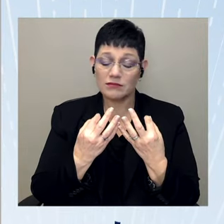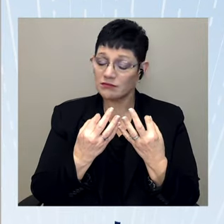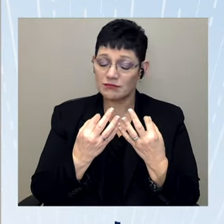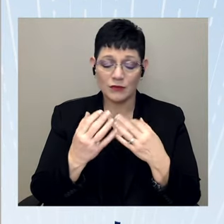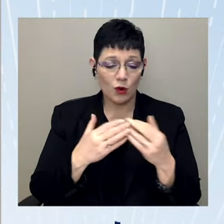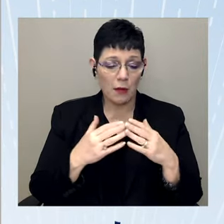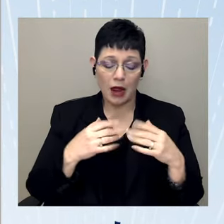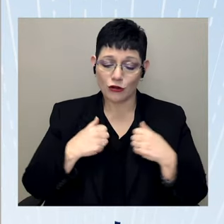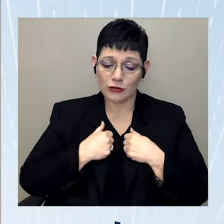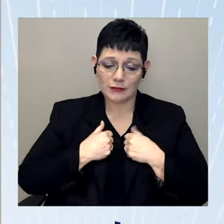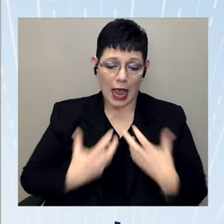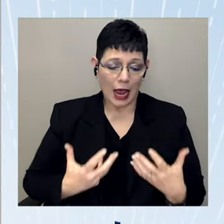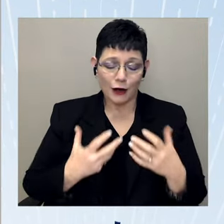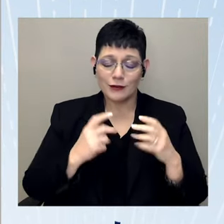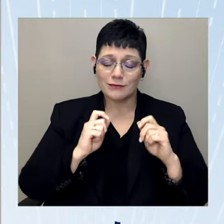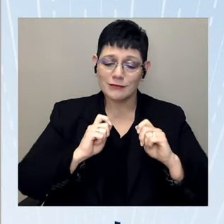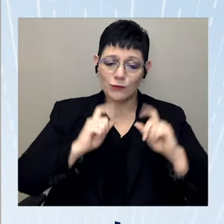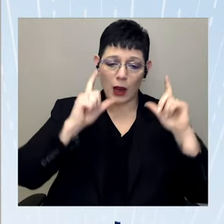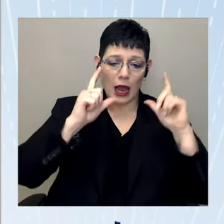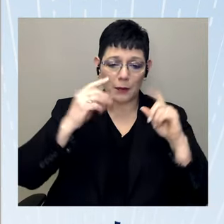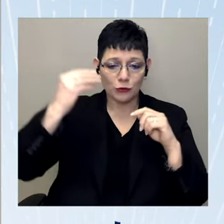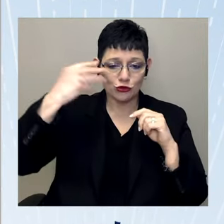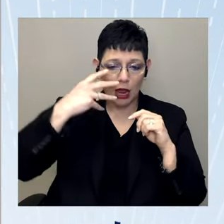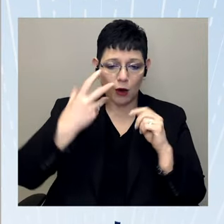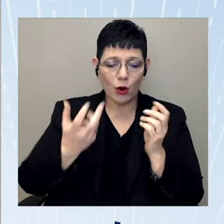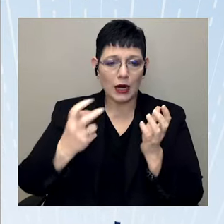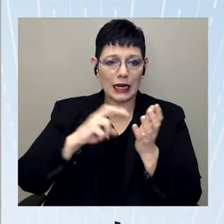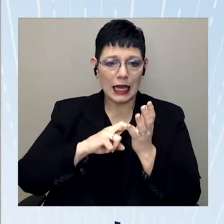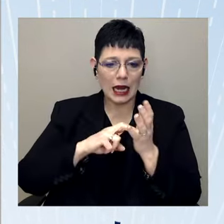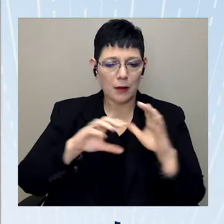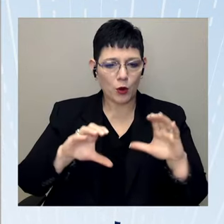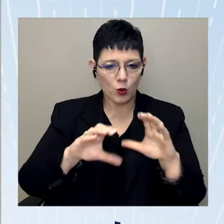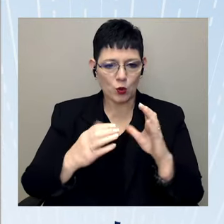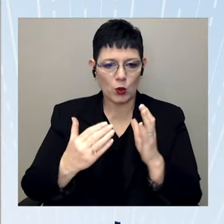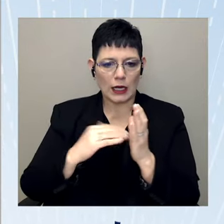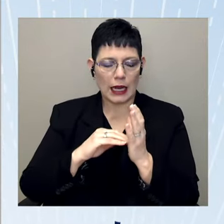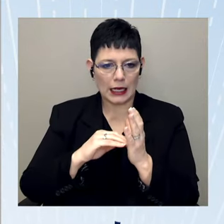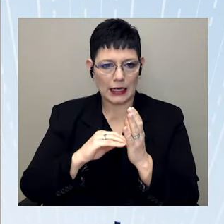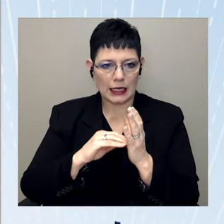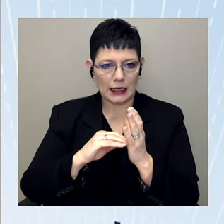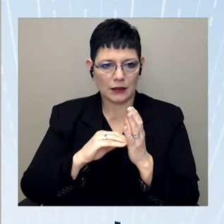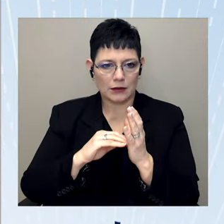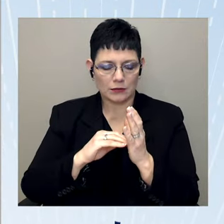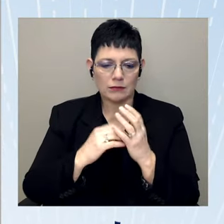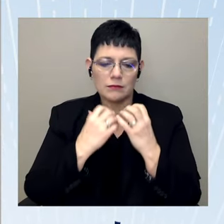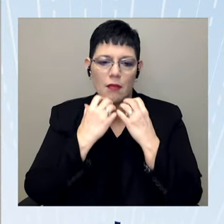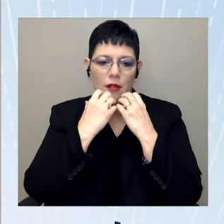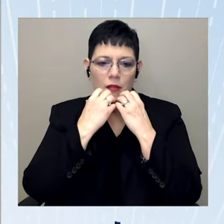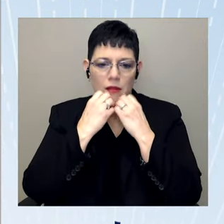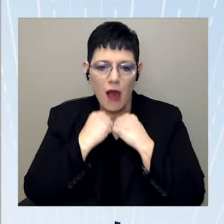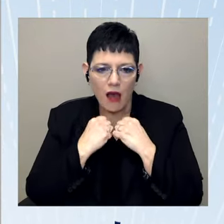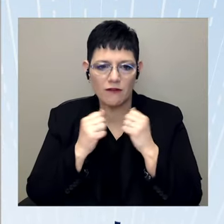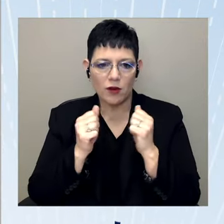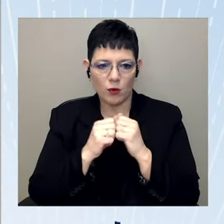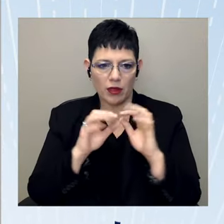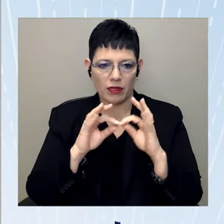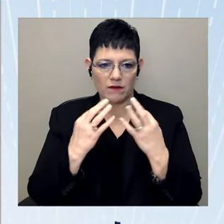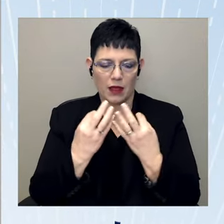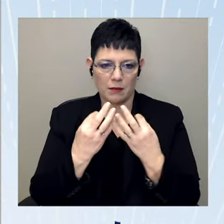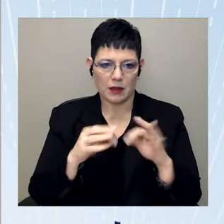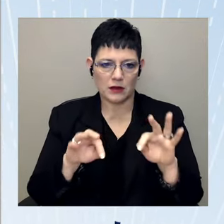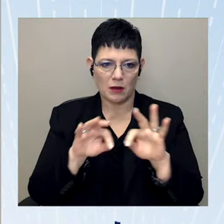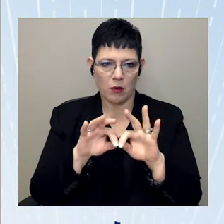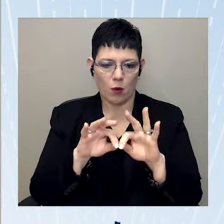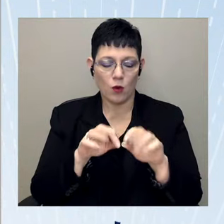go to work, and when you come home, you do the labor of love with your loved one. Everyone who does